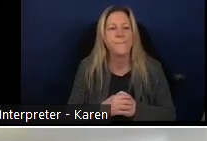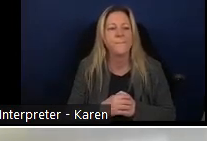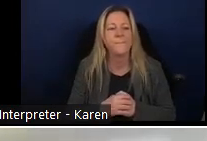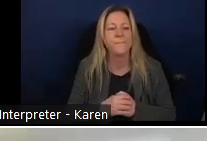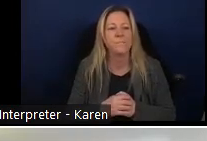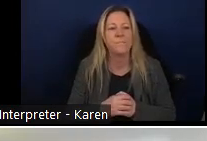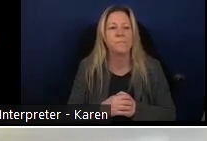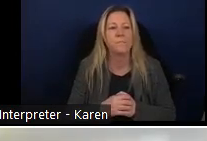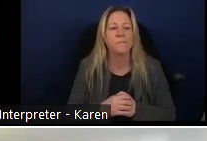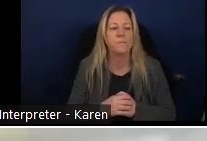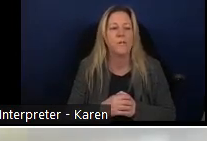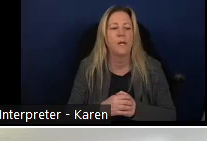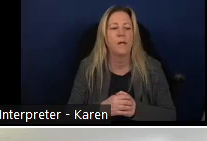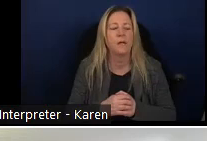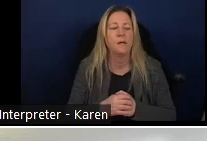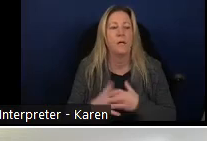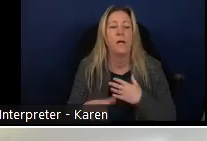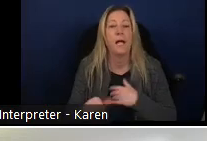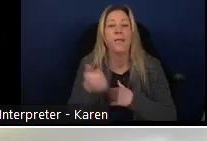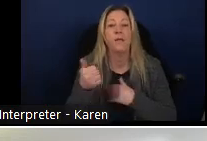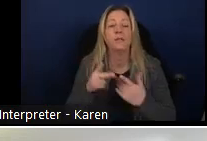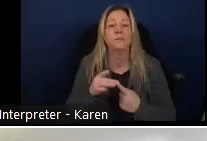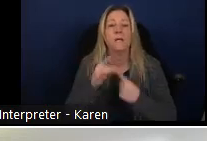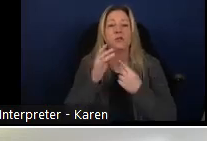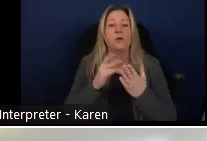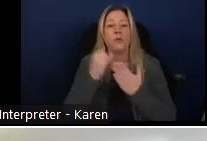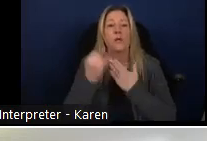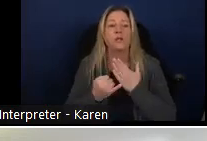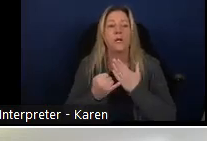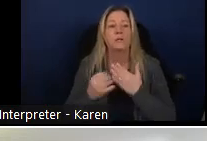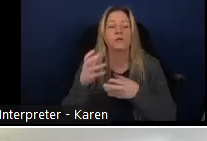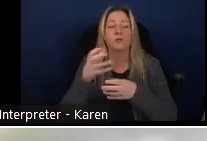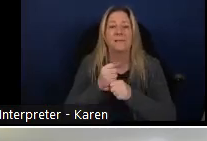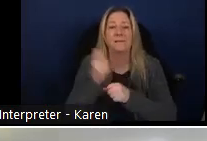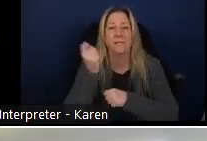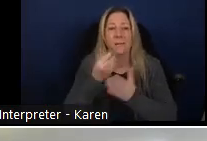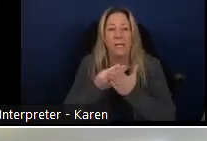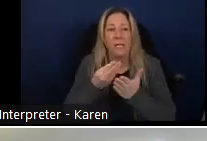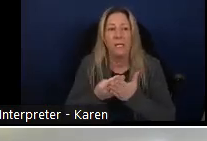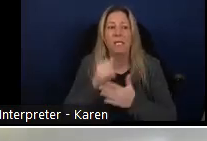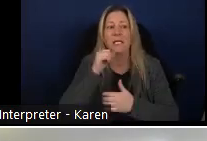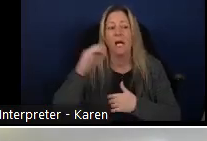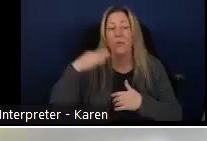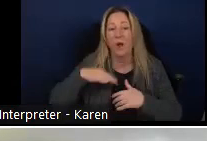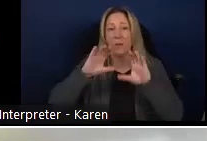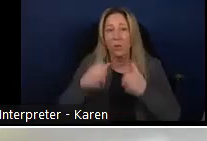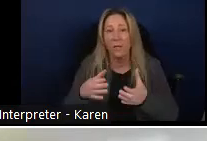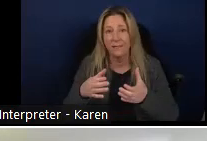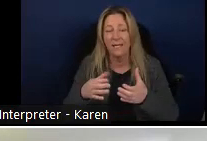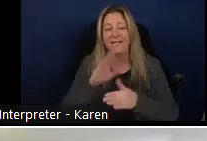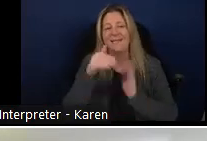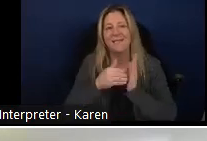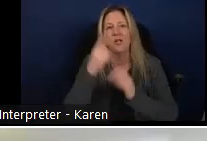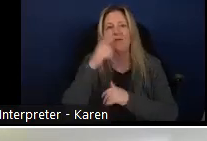An additional special projects receiving CDBG funding. Nonprofit organization, the Center